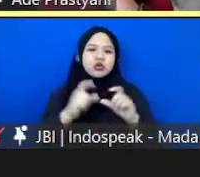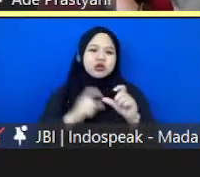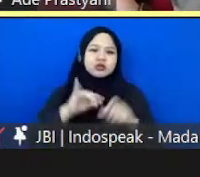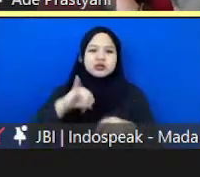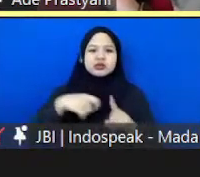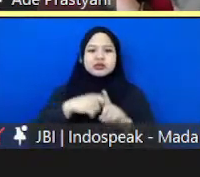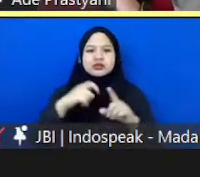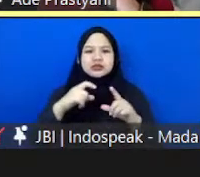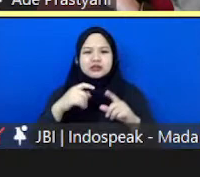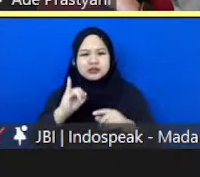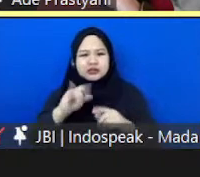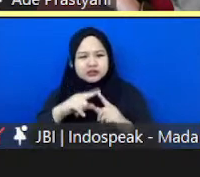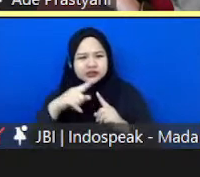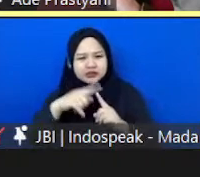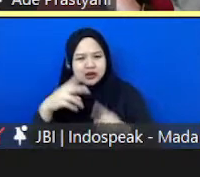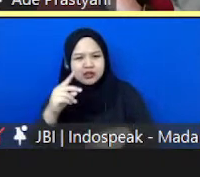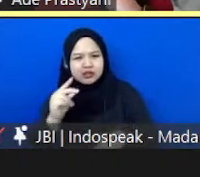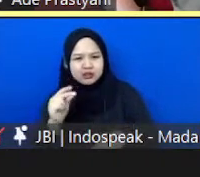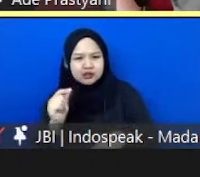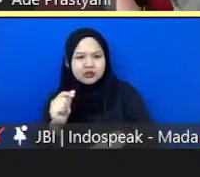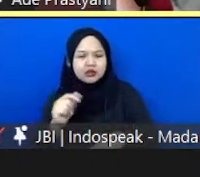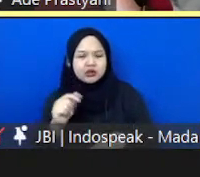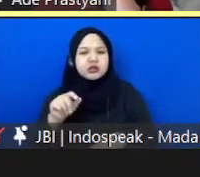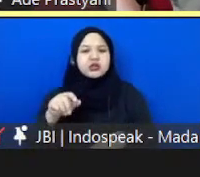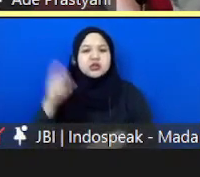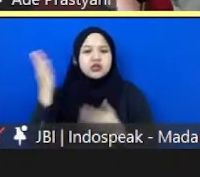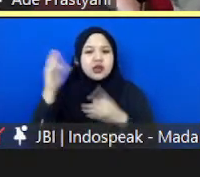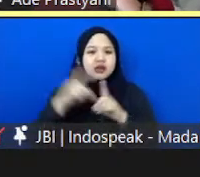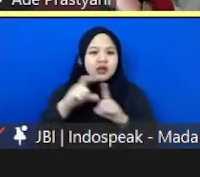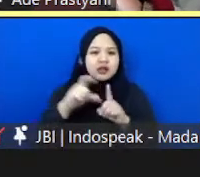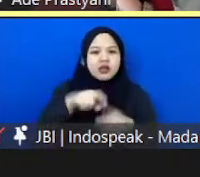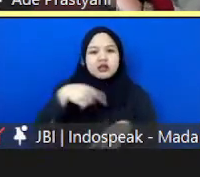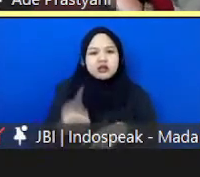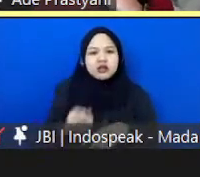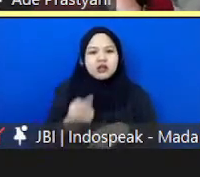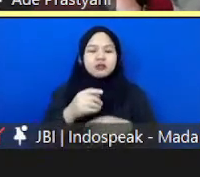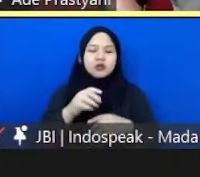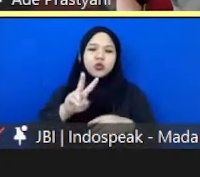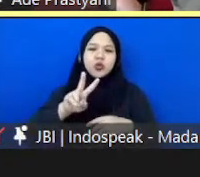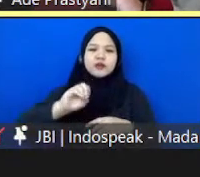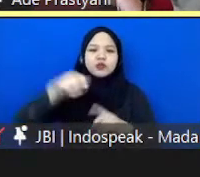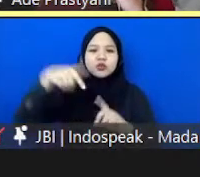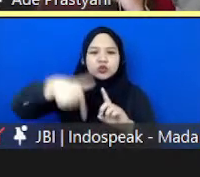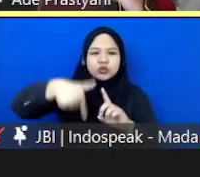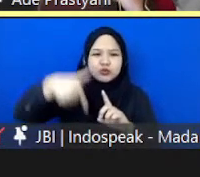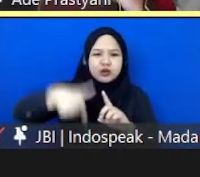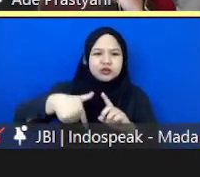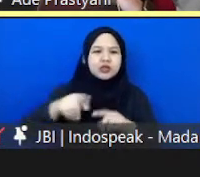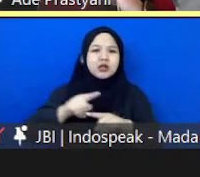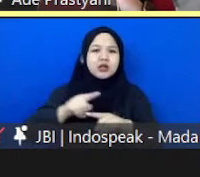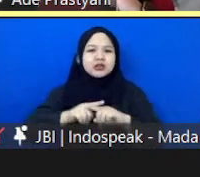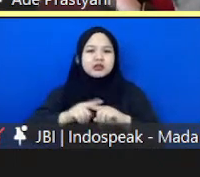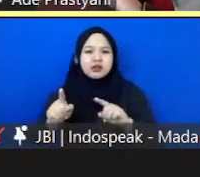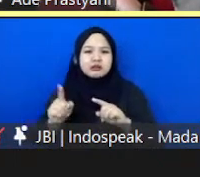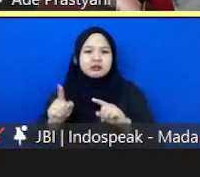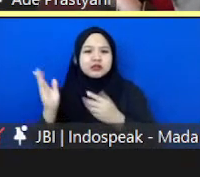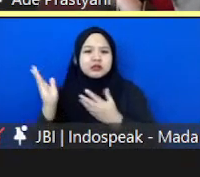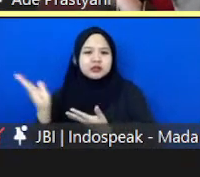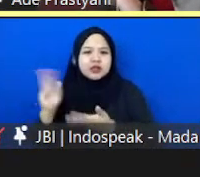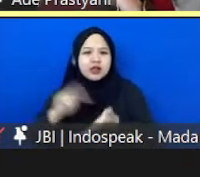in Indonesia, we only have 0.3 psychiatrists, 2.5 mental nurses, and